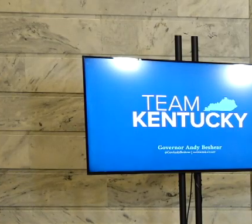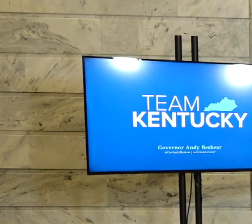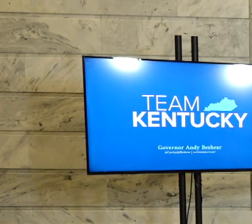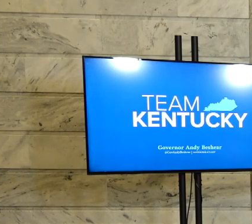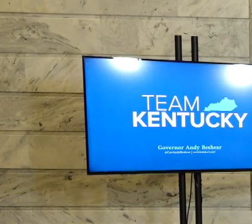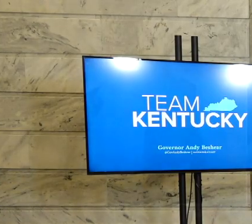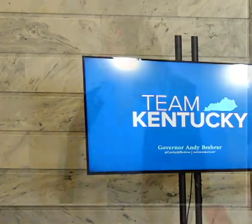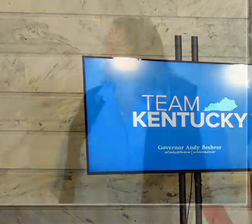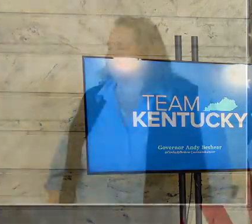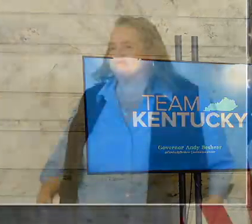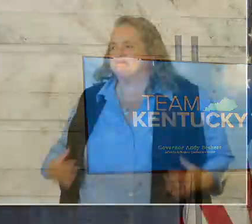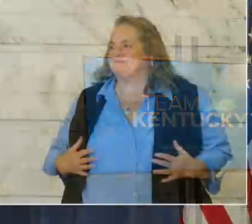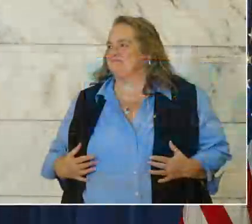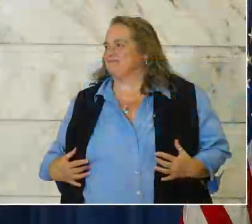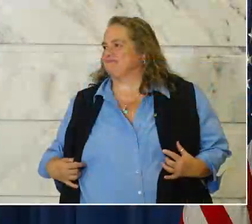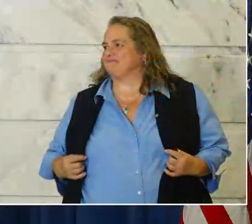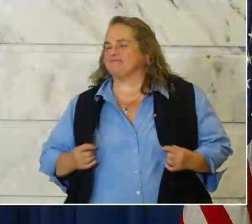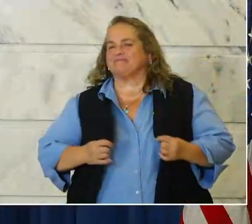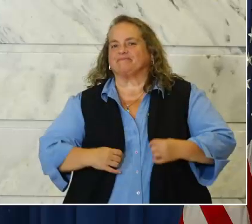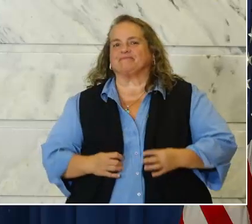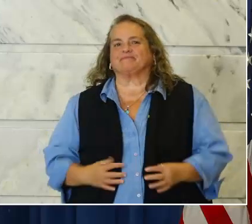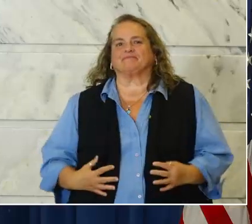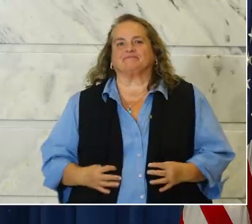All right. Good.